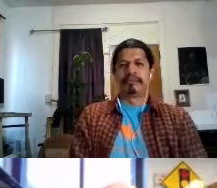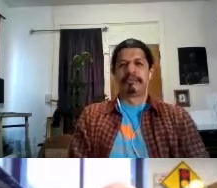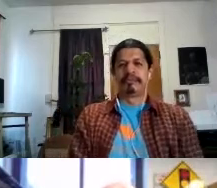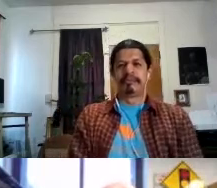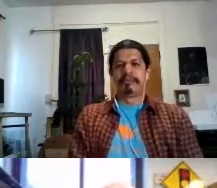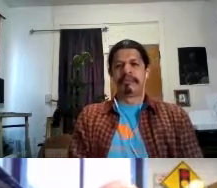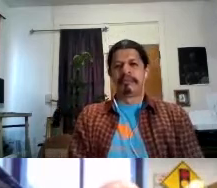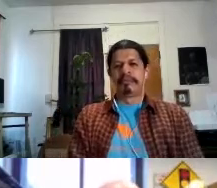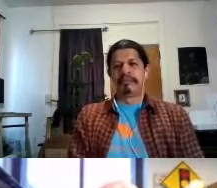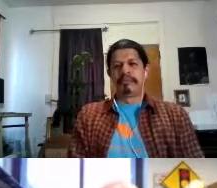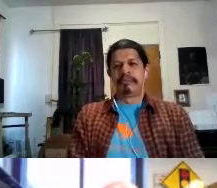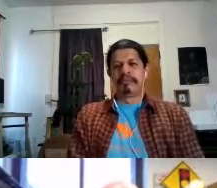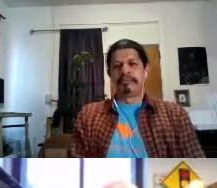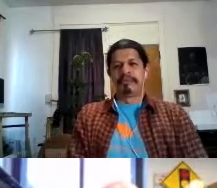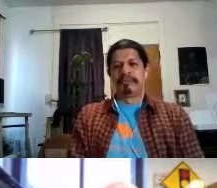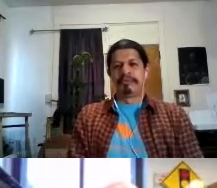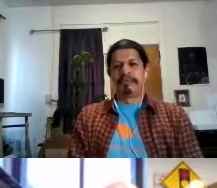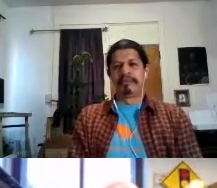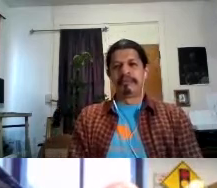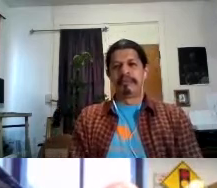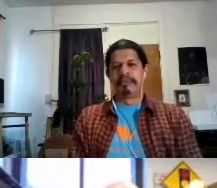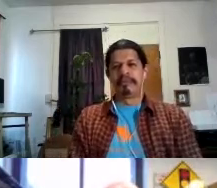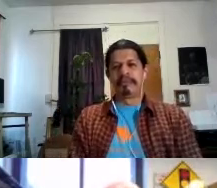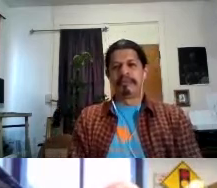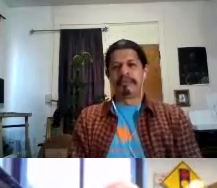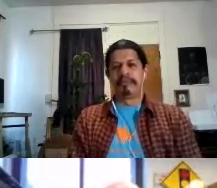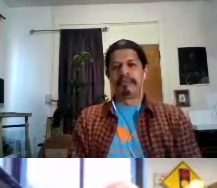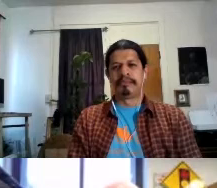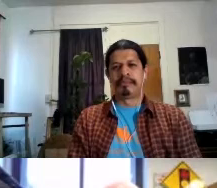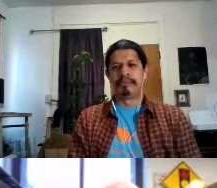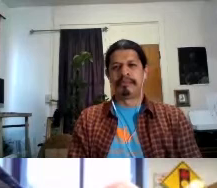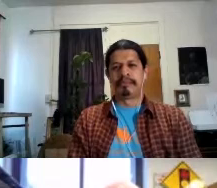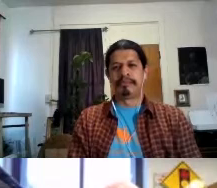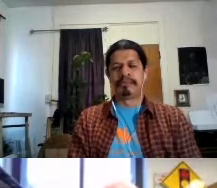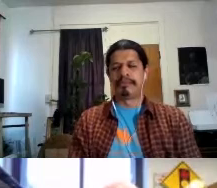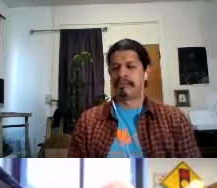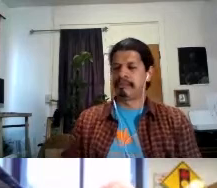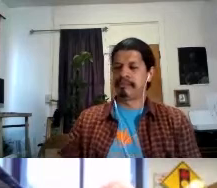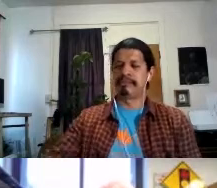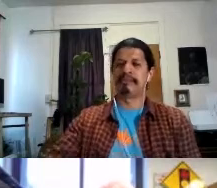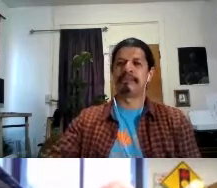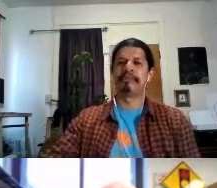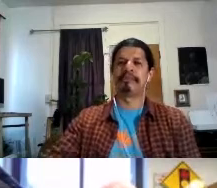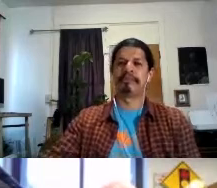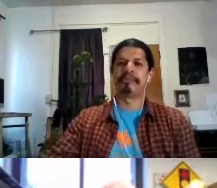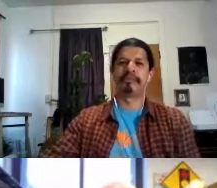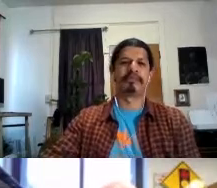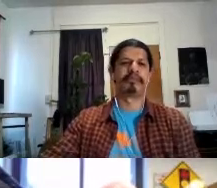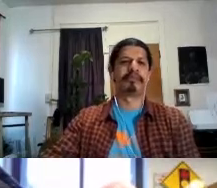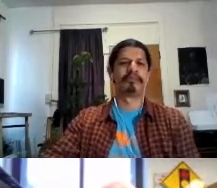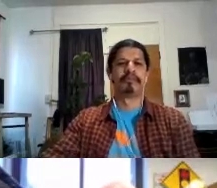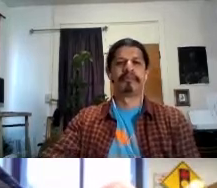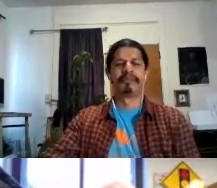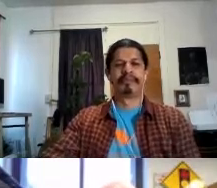will park much more tighter, and we'll get even more space out of these areas. Go ahead, Ricardo.